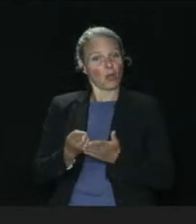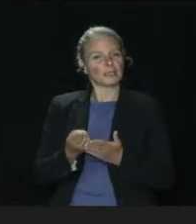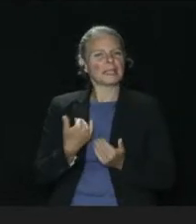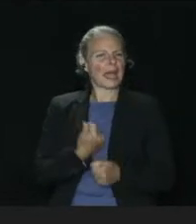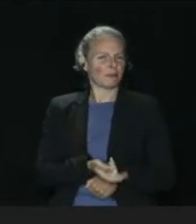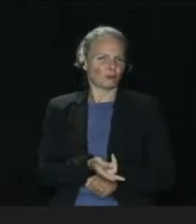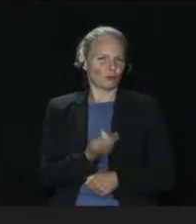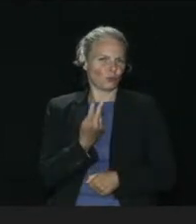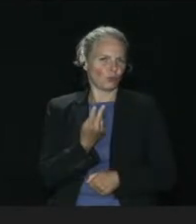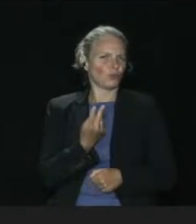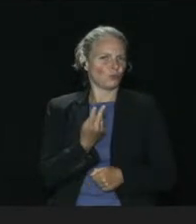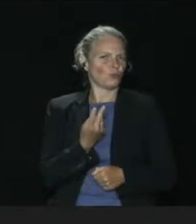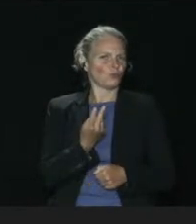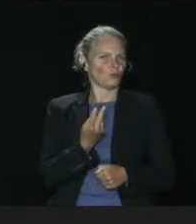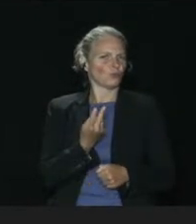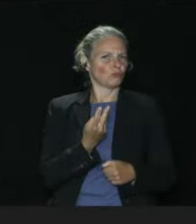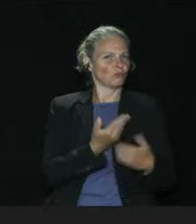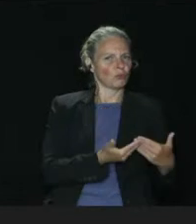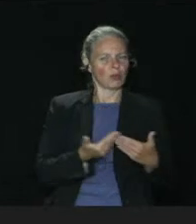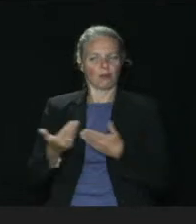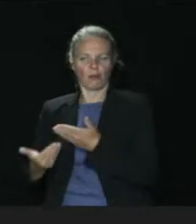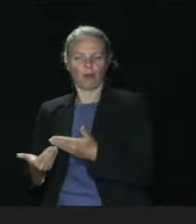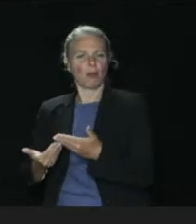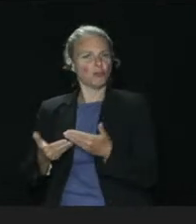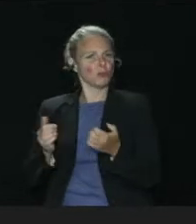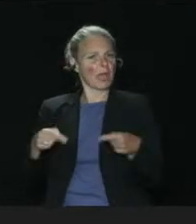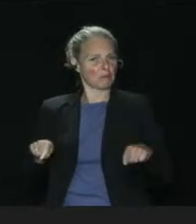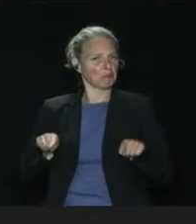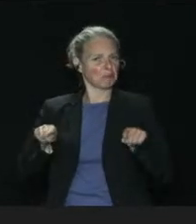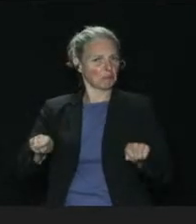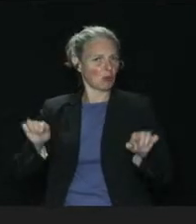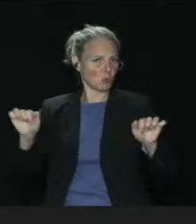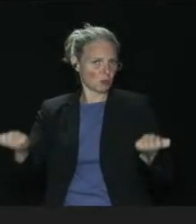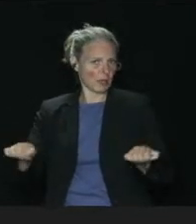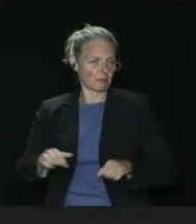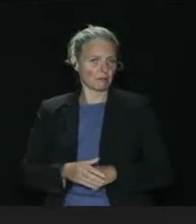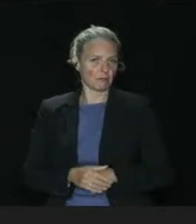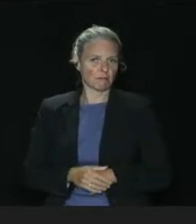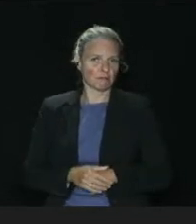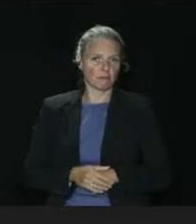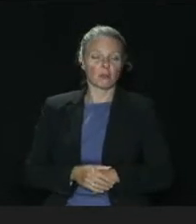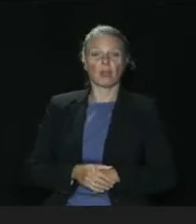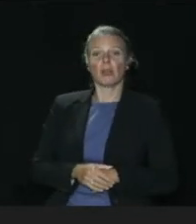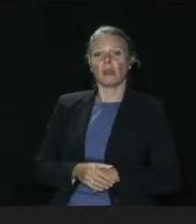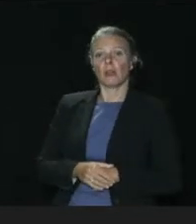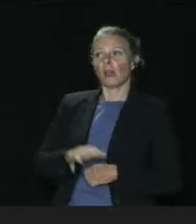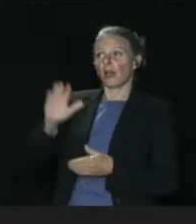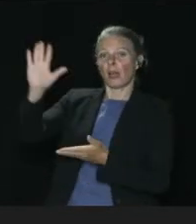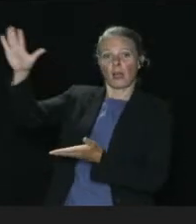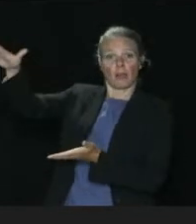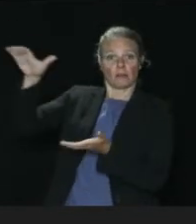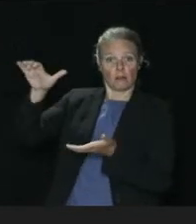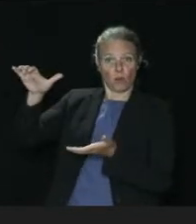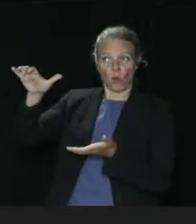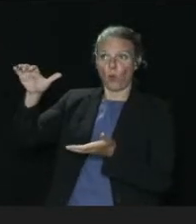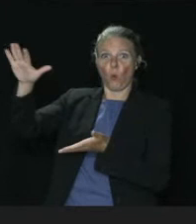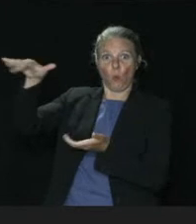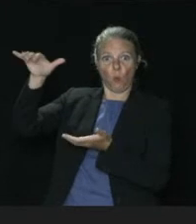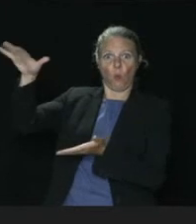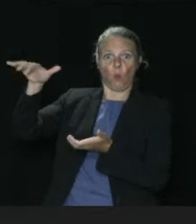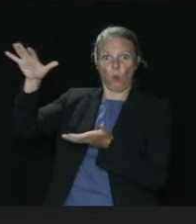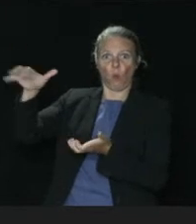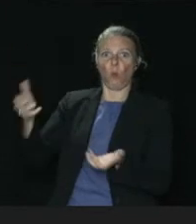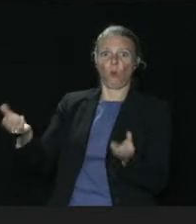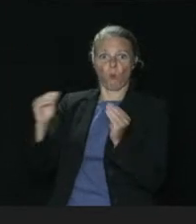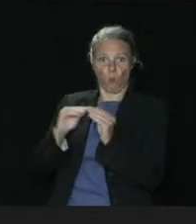as they say, I think we can walk and chew gum at the same time. The fact is that delivery of vaccines are coming to Canada, and we're well on track to be